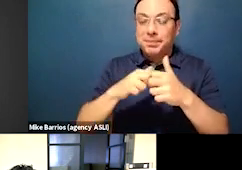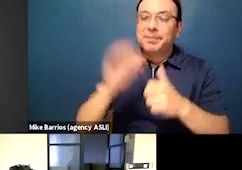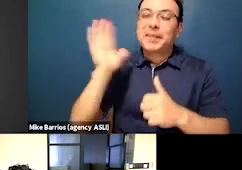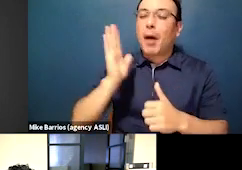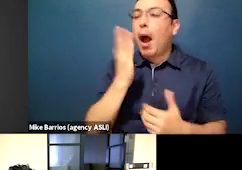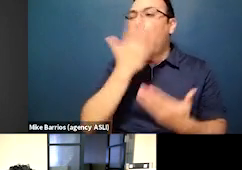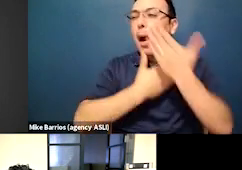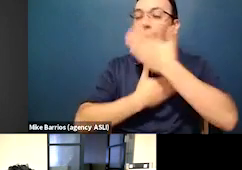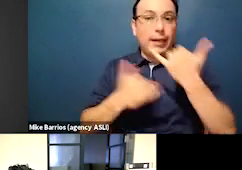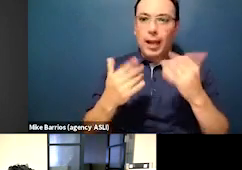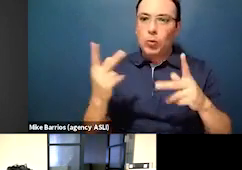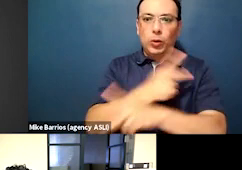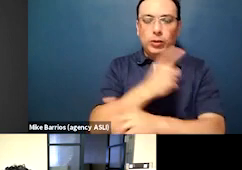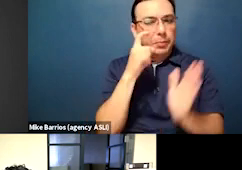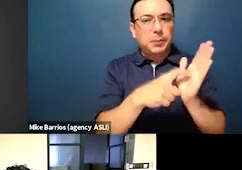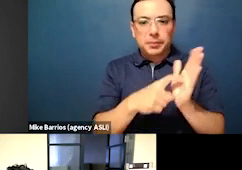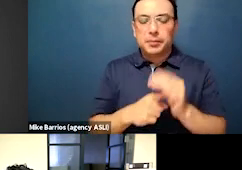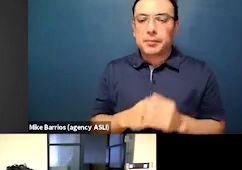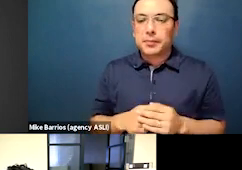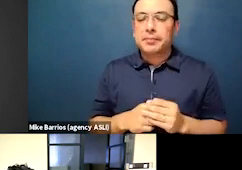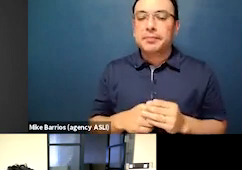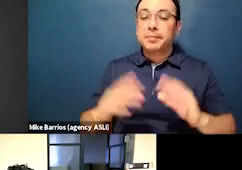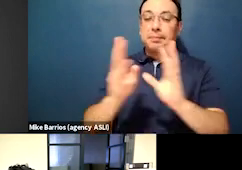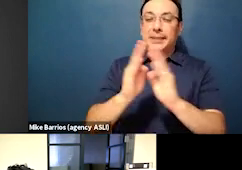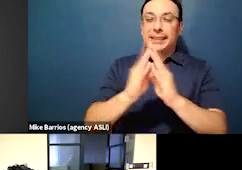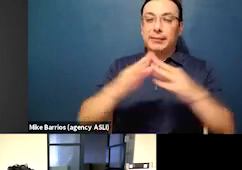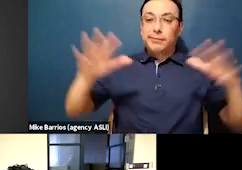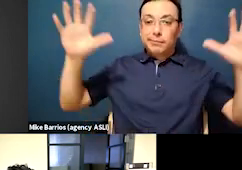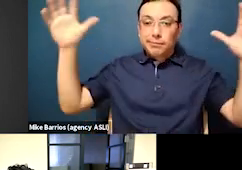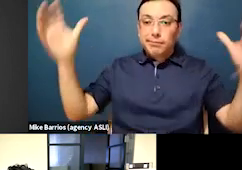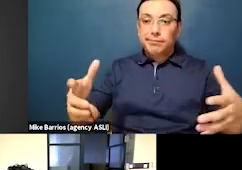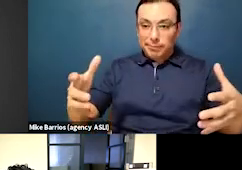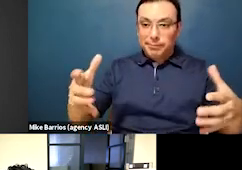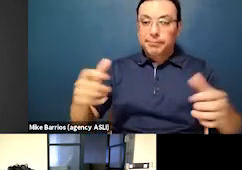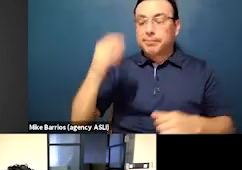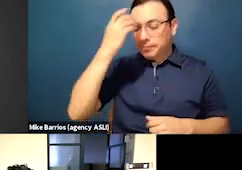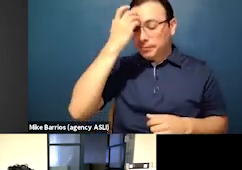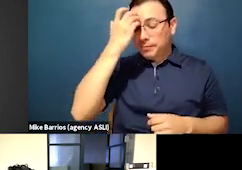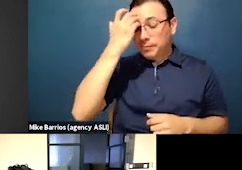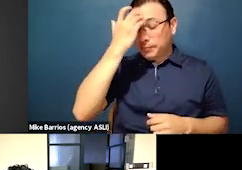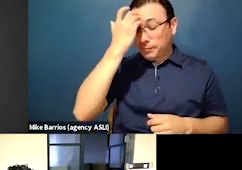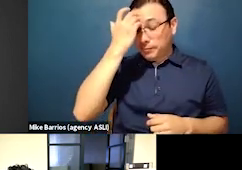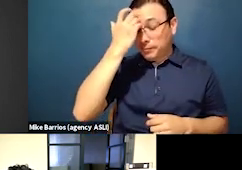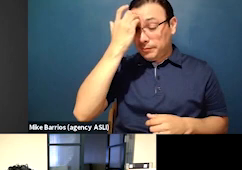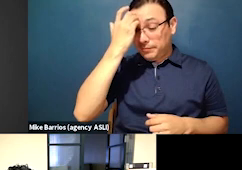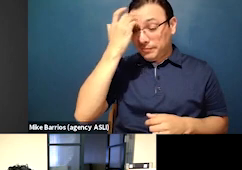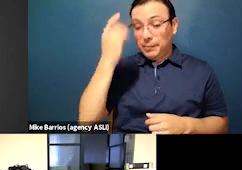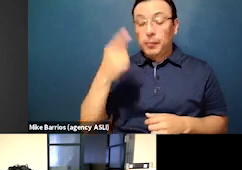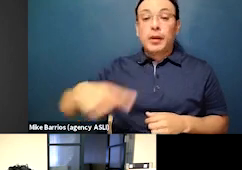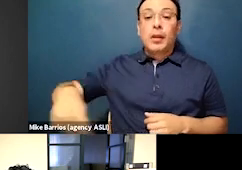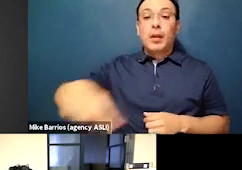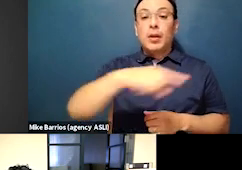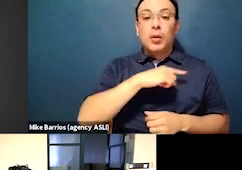complaints and concerns about perhaps a fear of rationing due to the